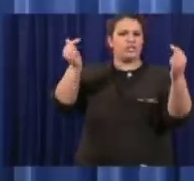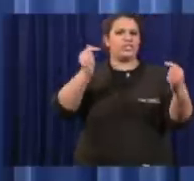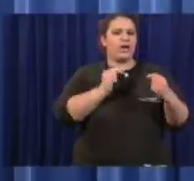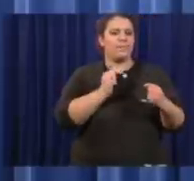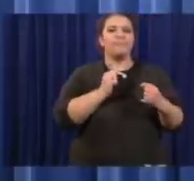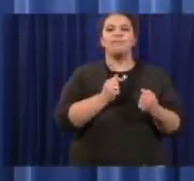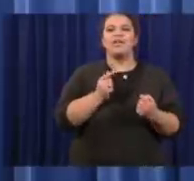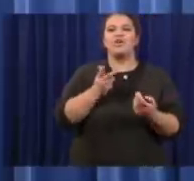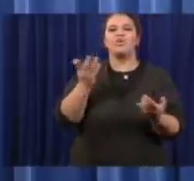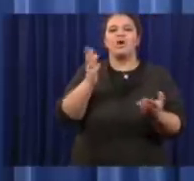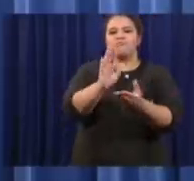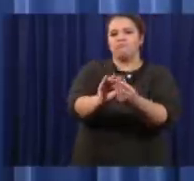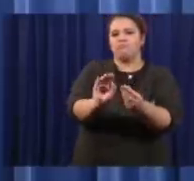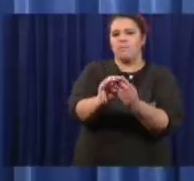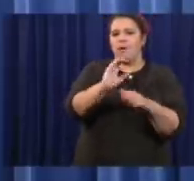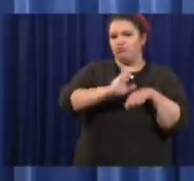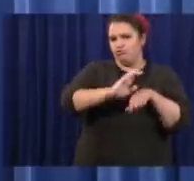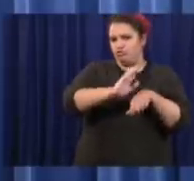this point?